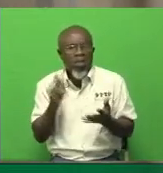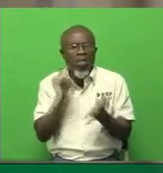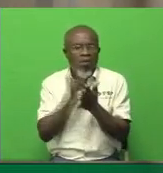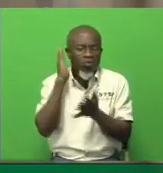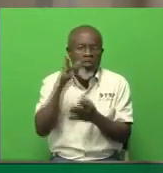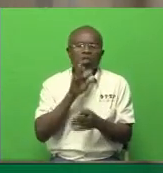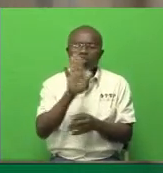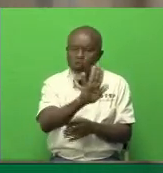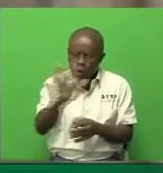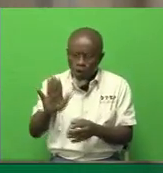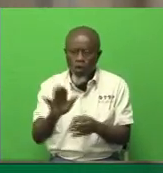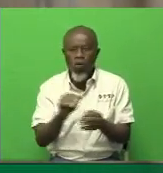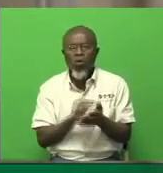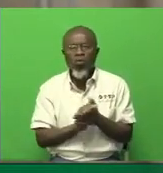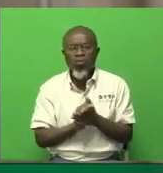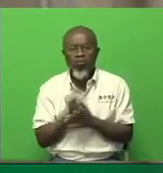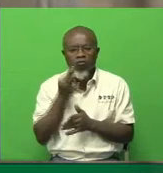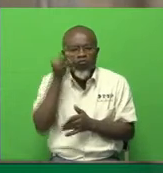minister